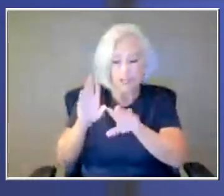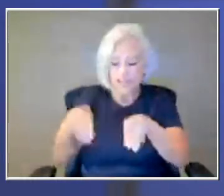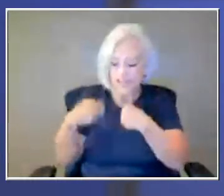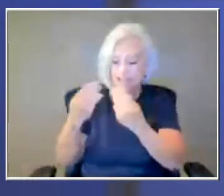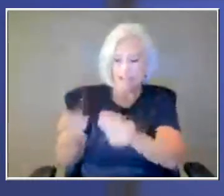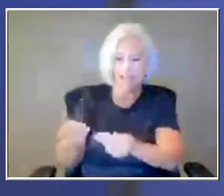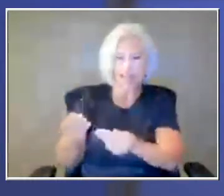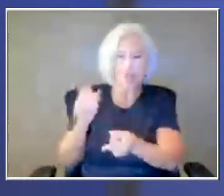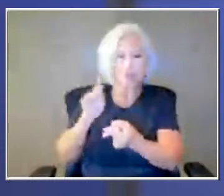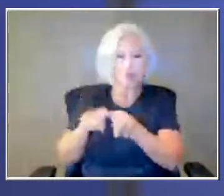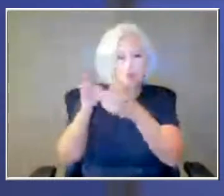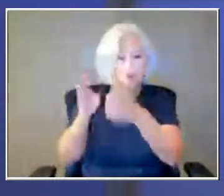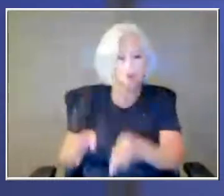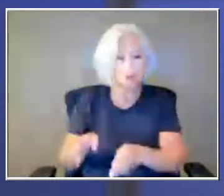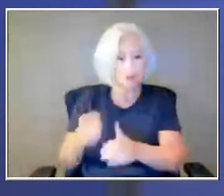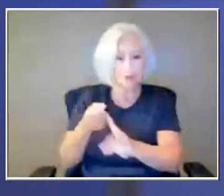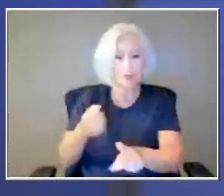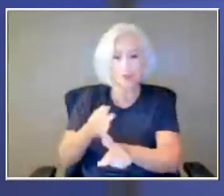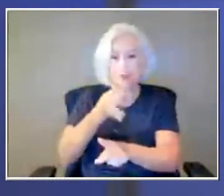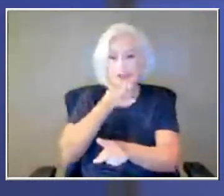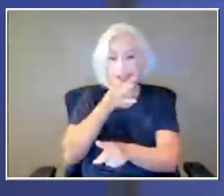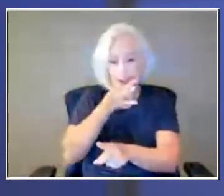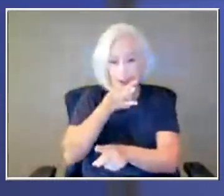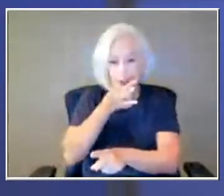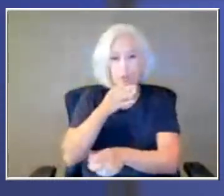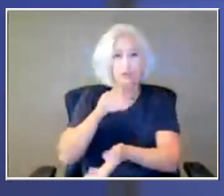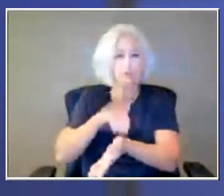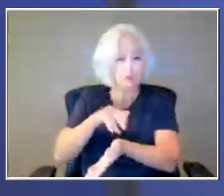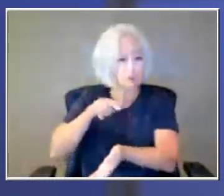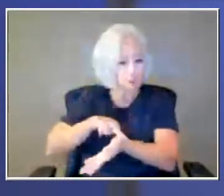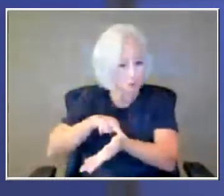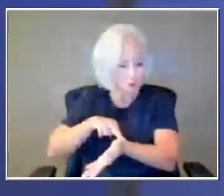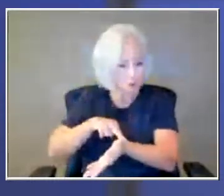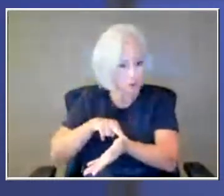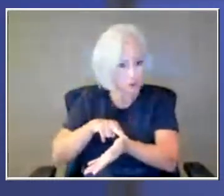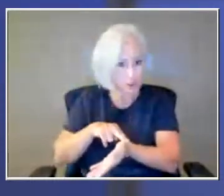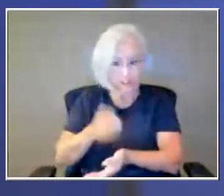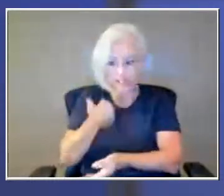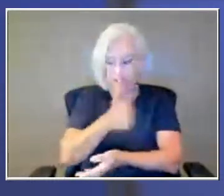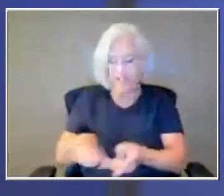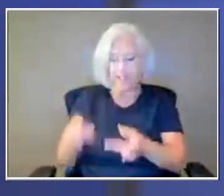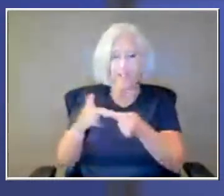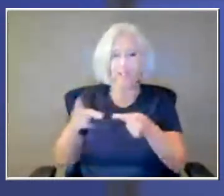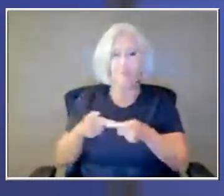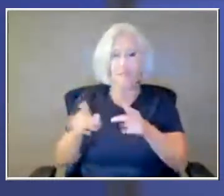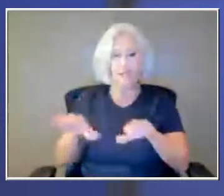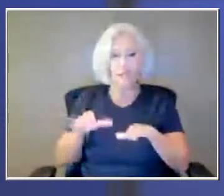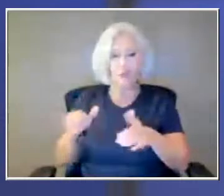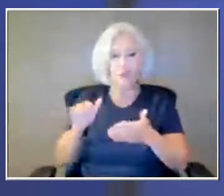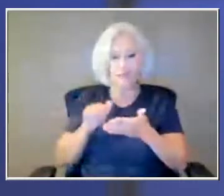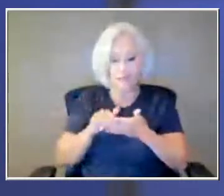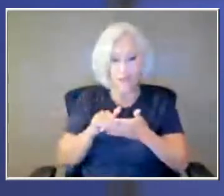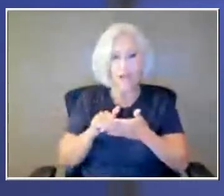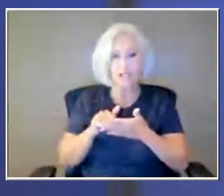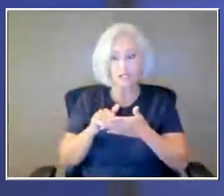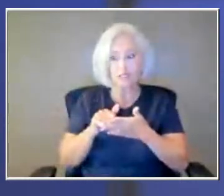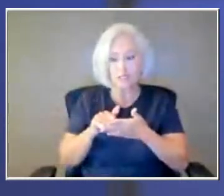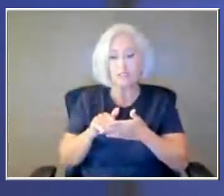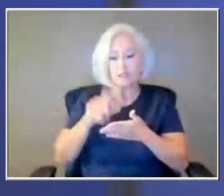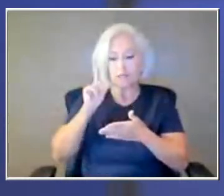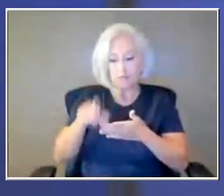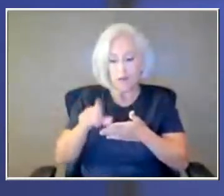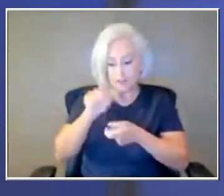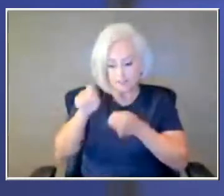do here. I think any site that's administering a treatment like this would also be doing that, because there's such rigorous oversight. But these